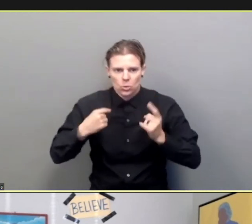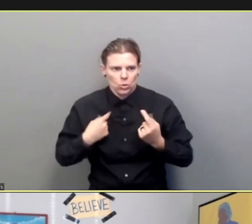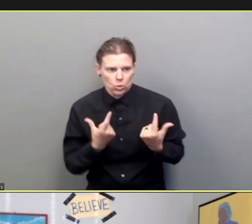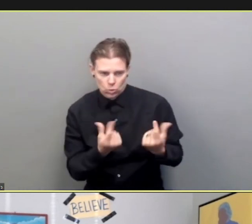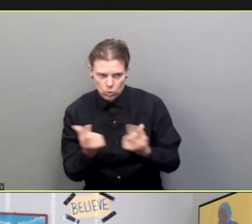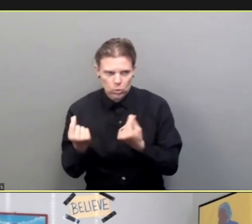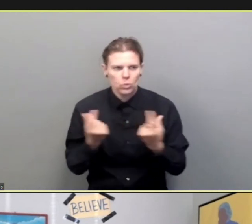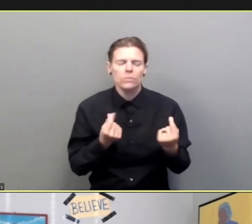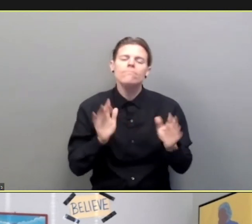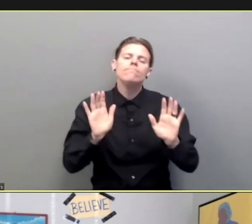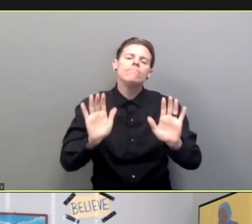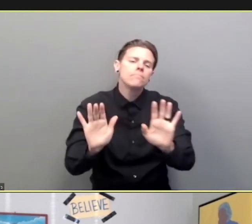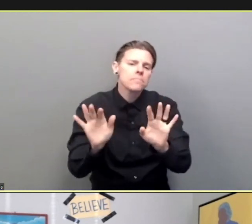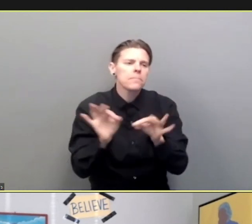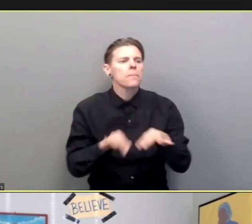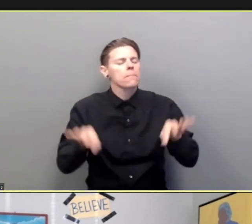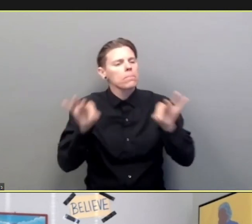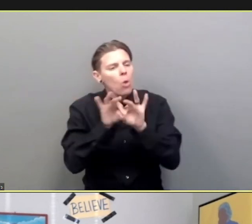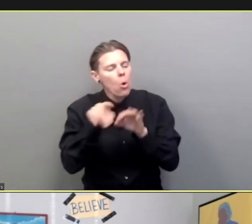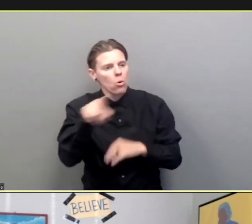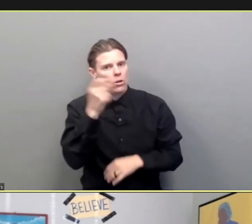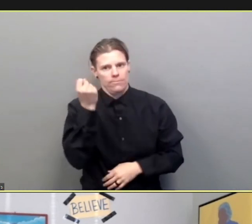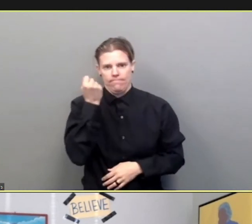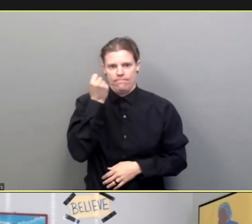right now we have really